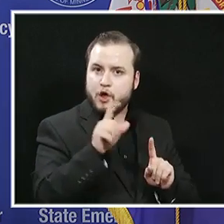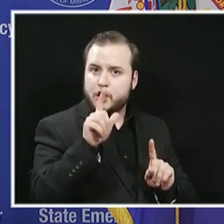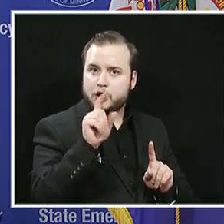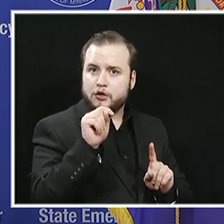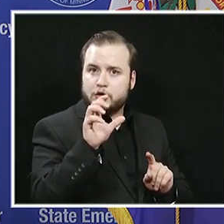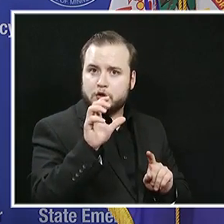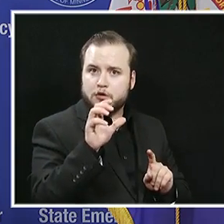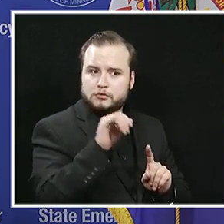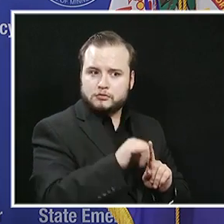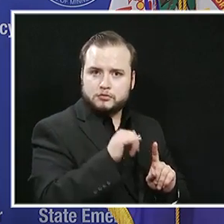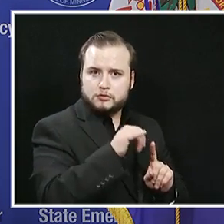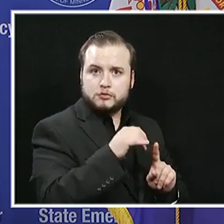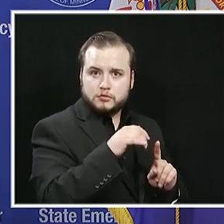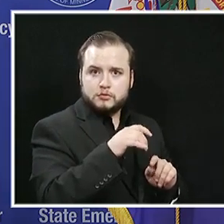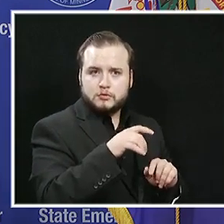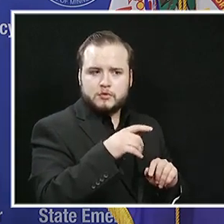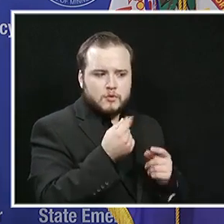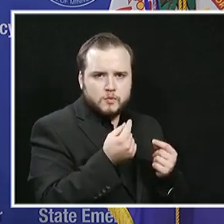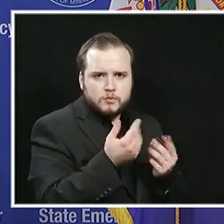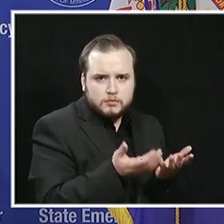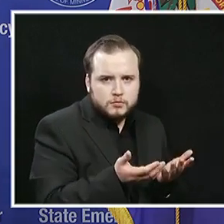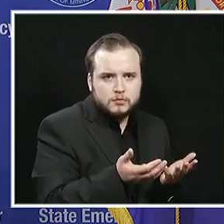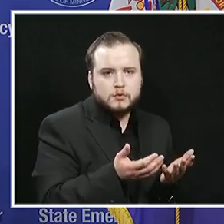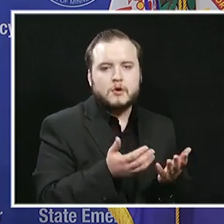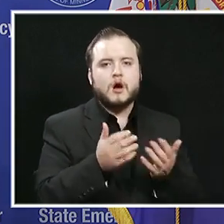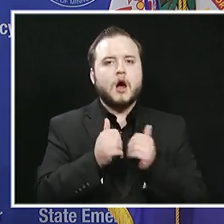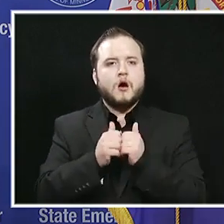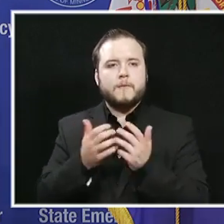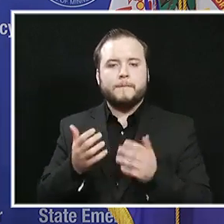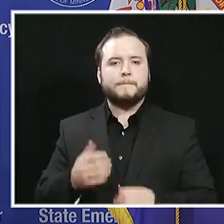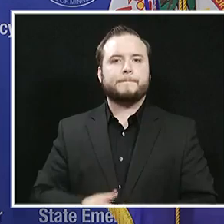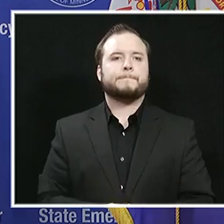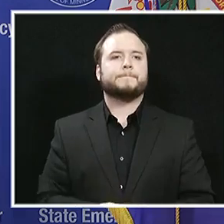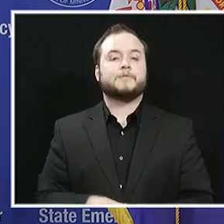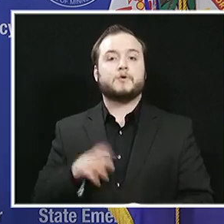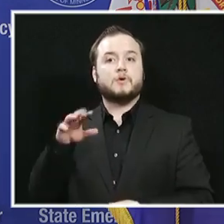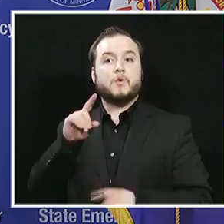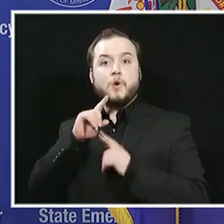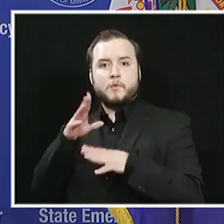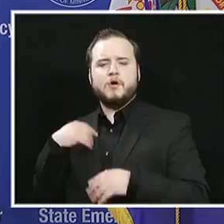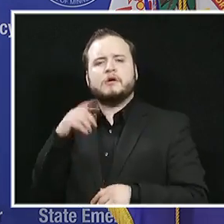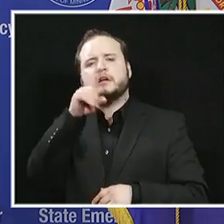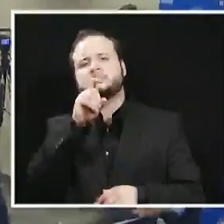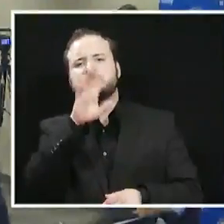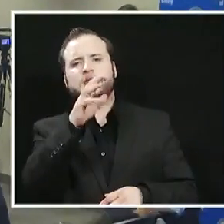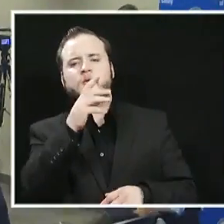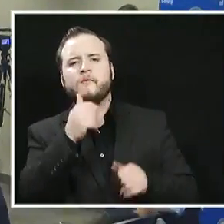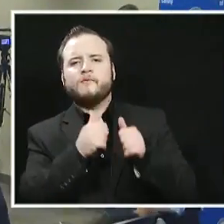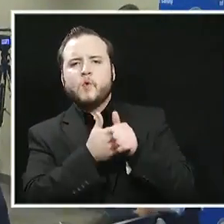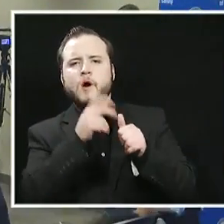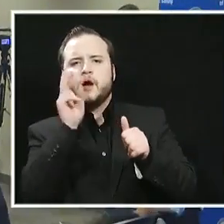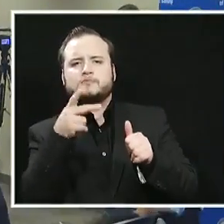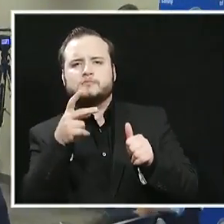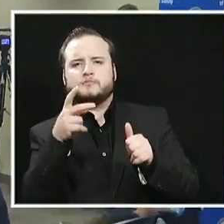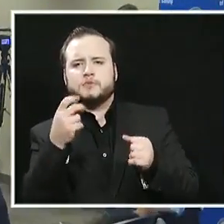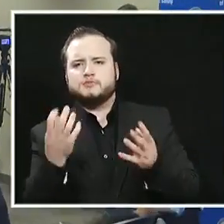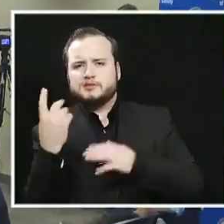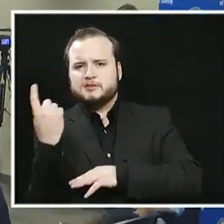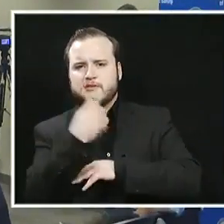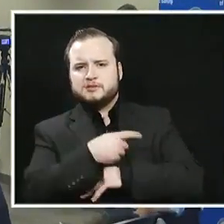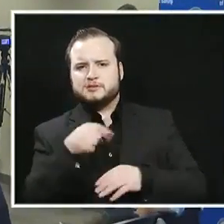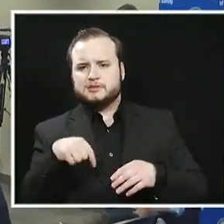that? Do we have a number on how many of today's deaths were long-term care related? Did. It was 24 deaths total, but how many were long-term